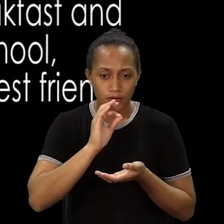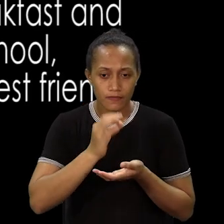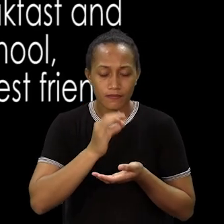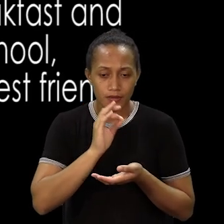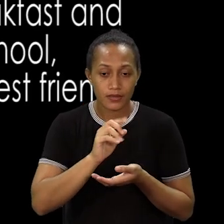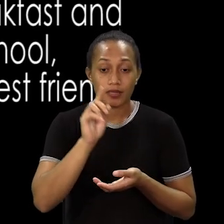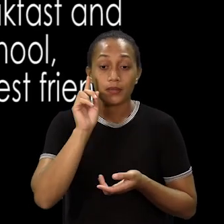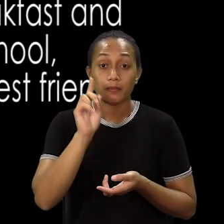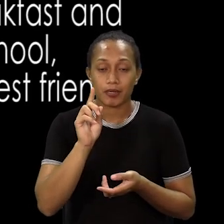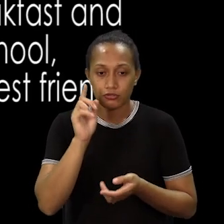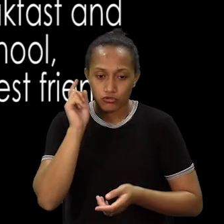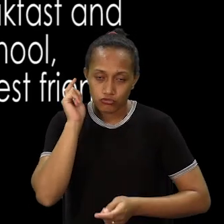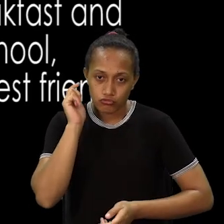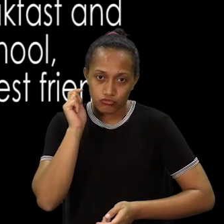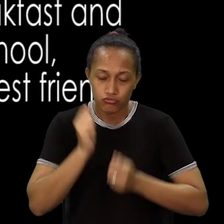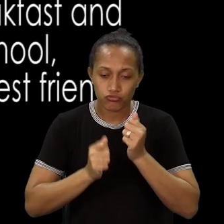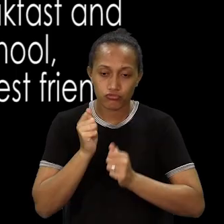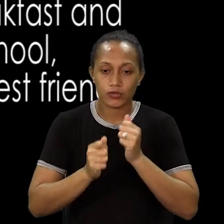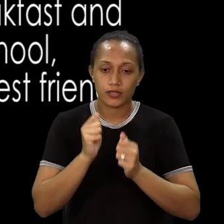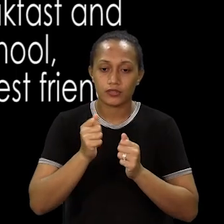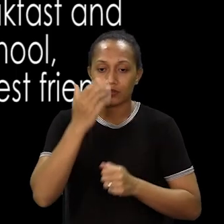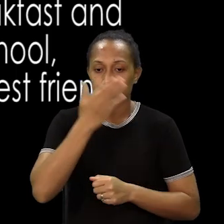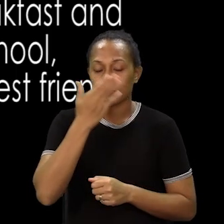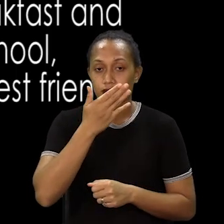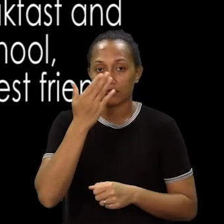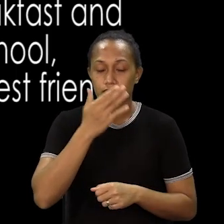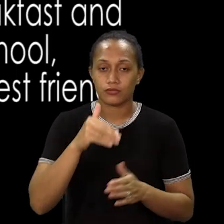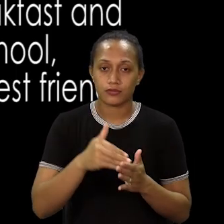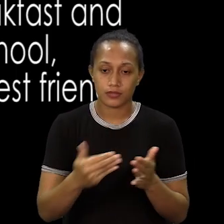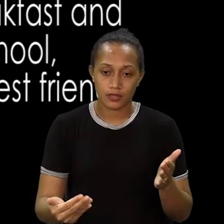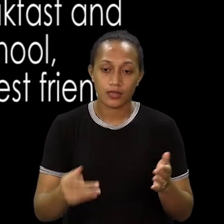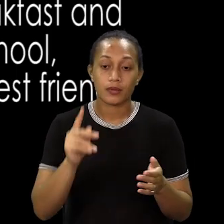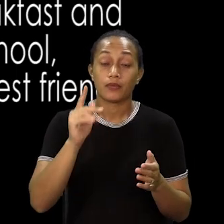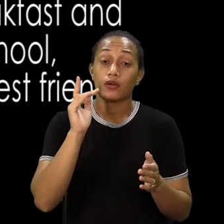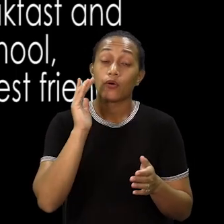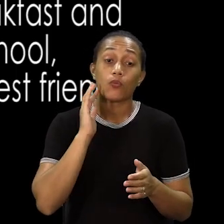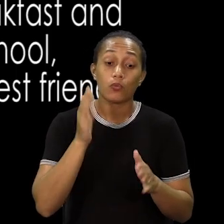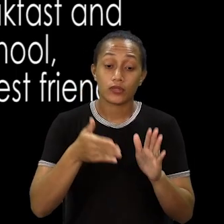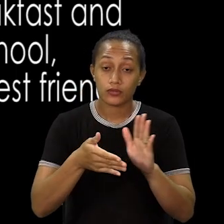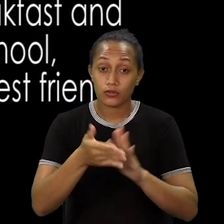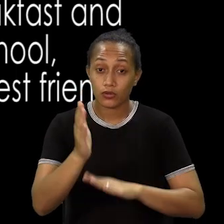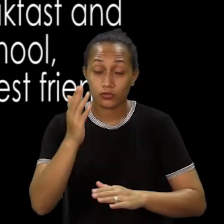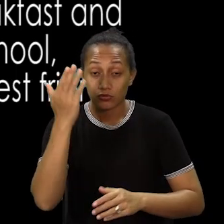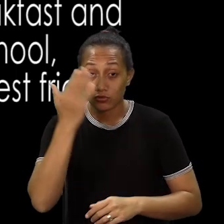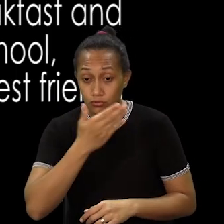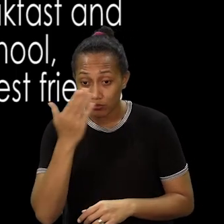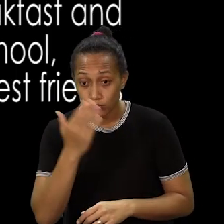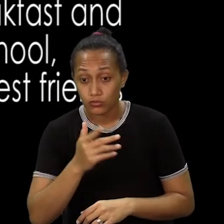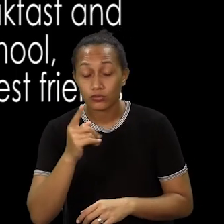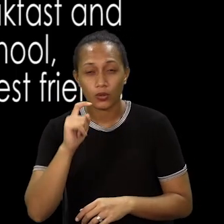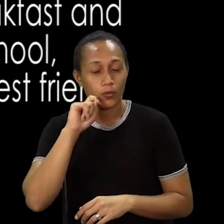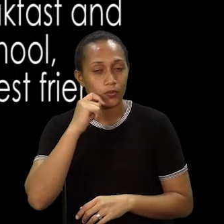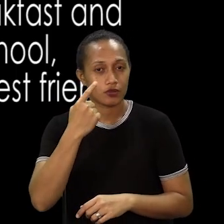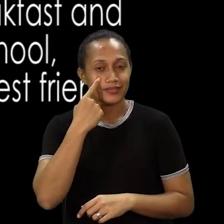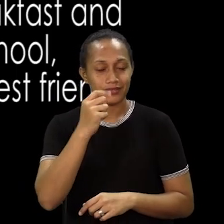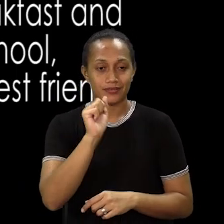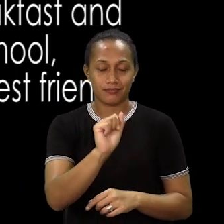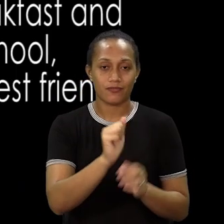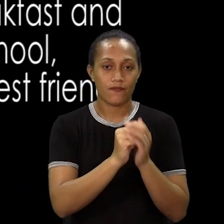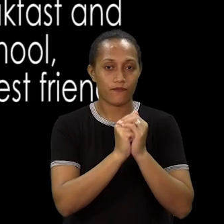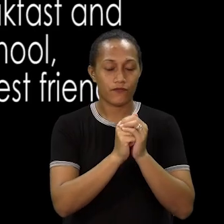me not to eat breakfast and to run to school instead. On my way to